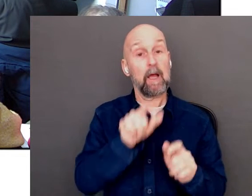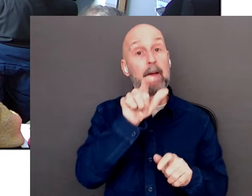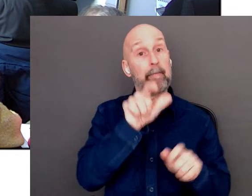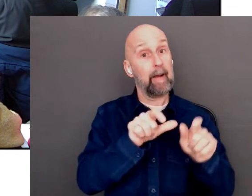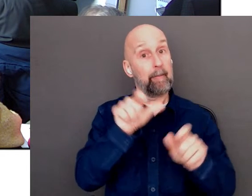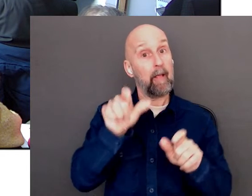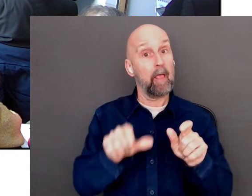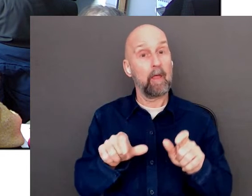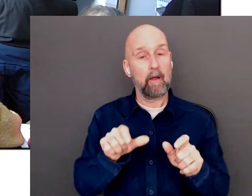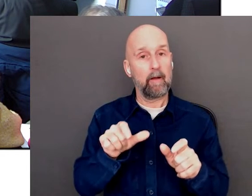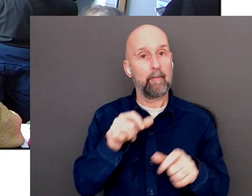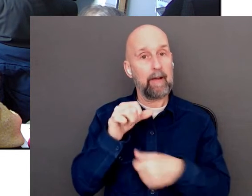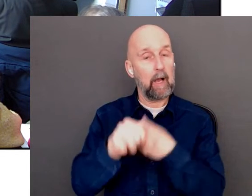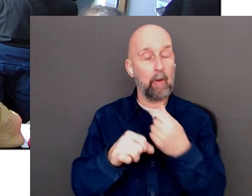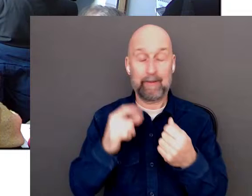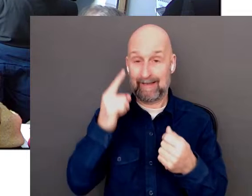dizzy,